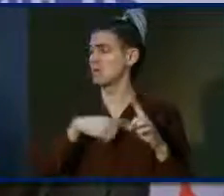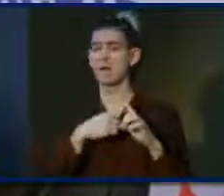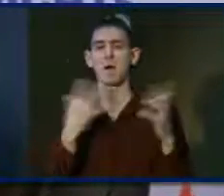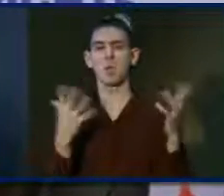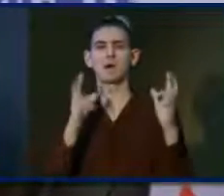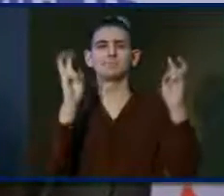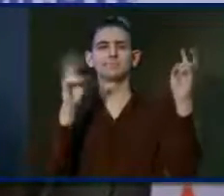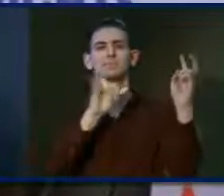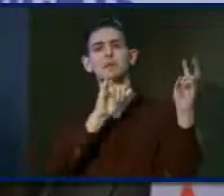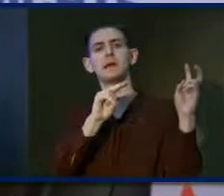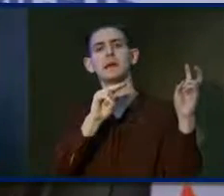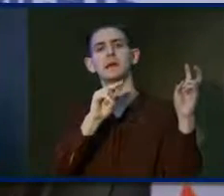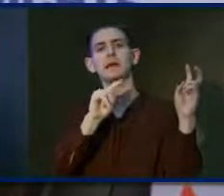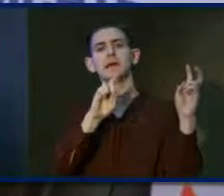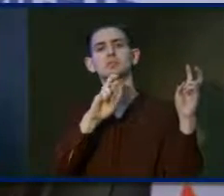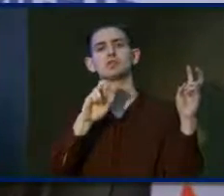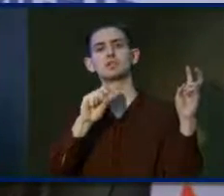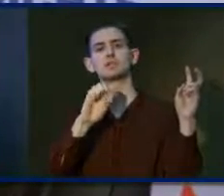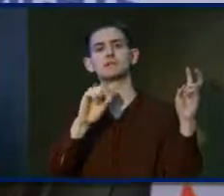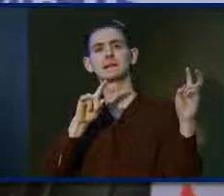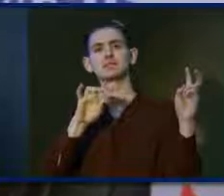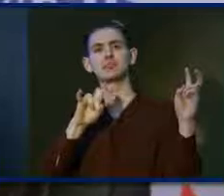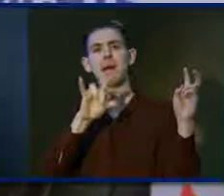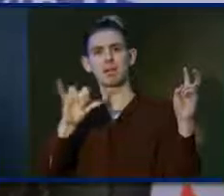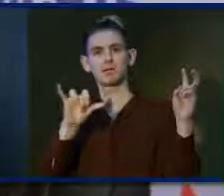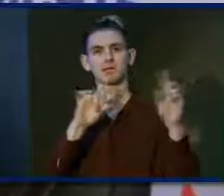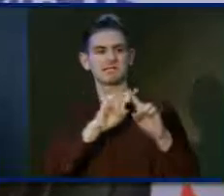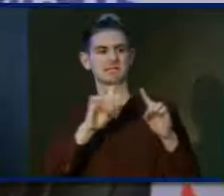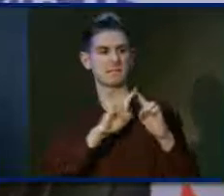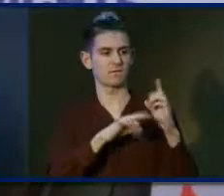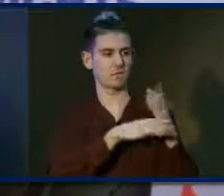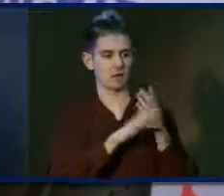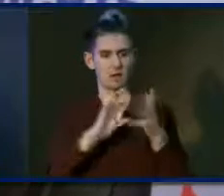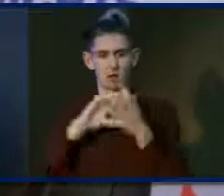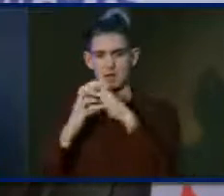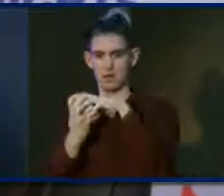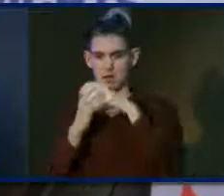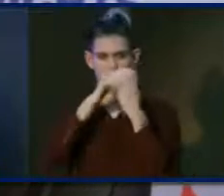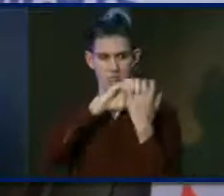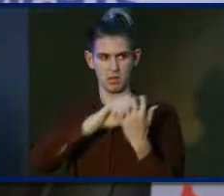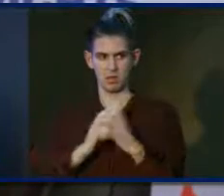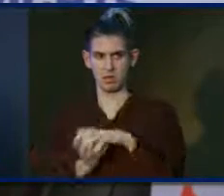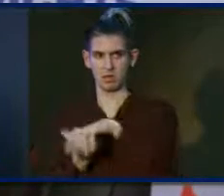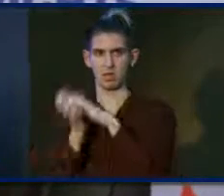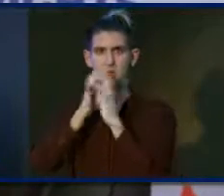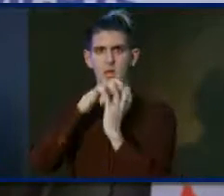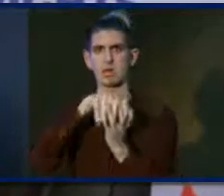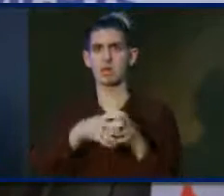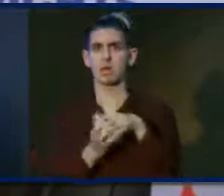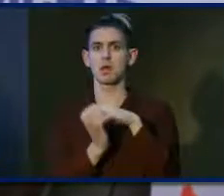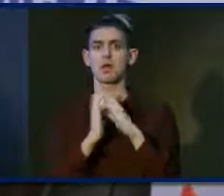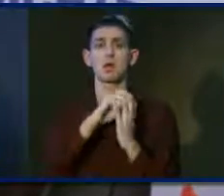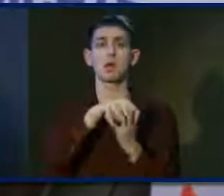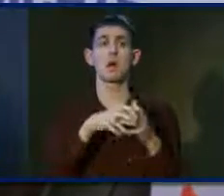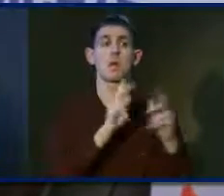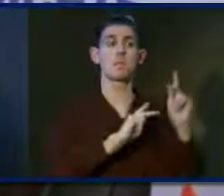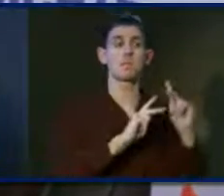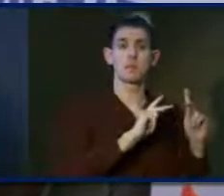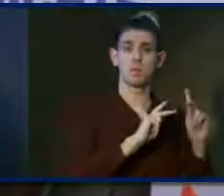intersectionality, because it's people of color with disabilities